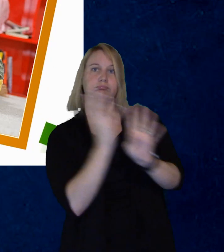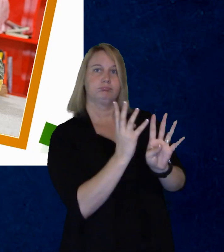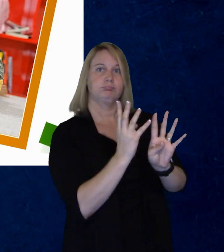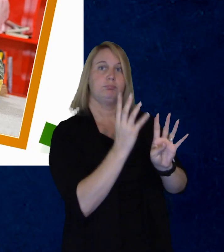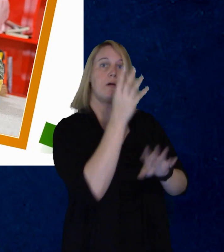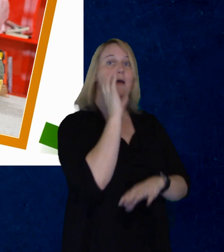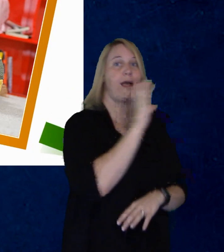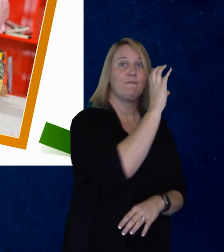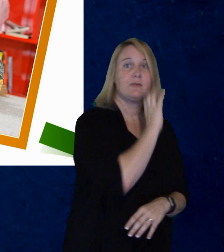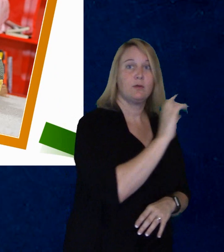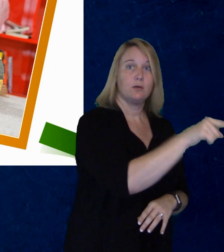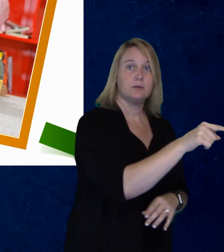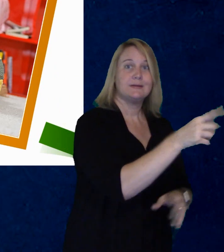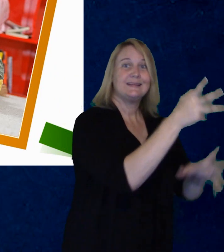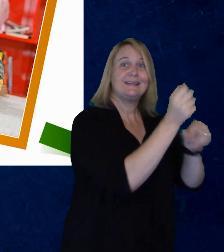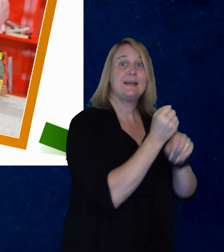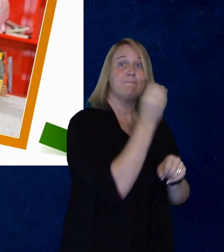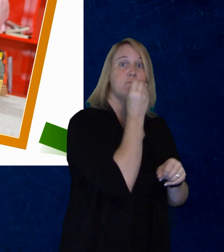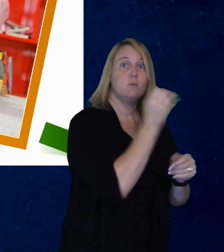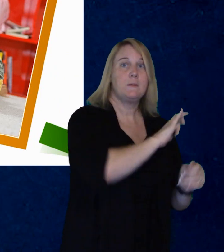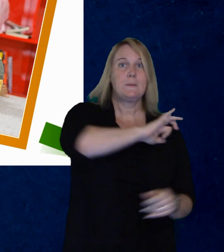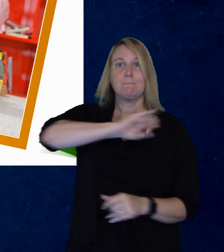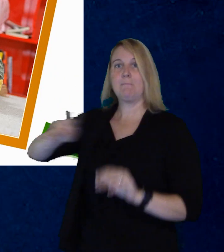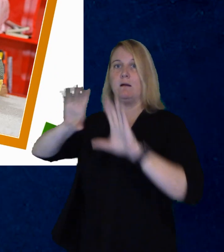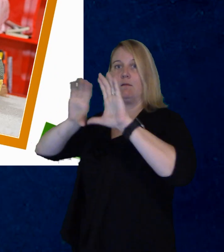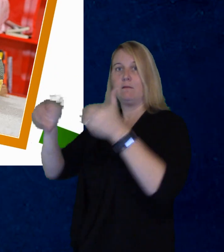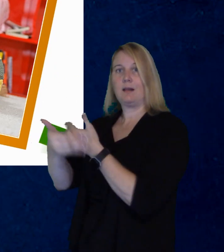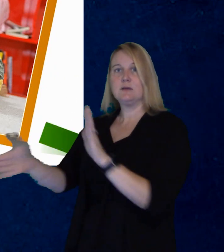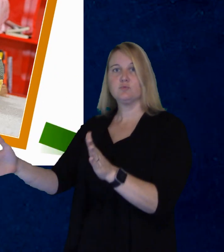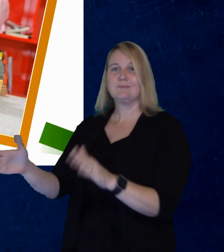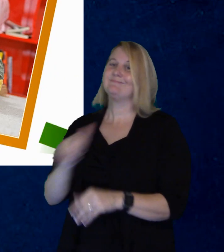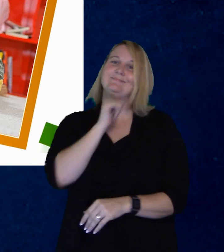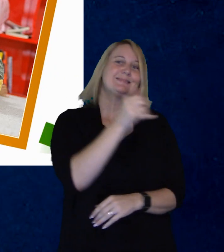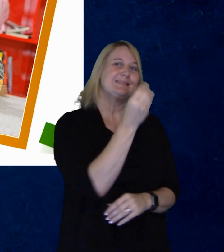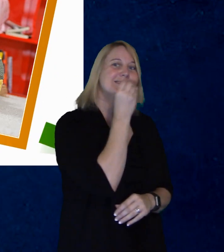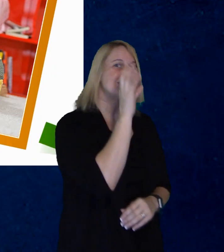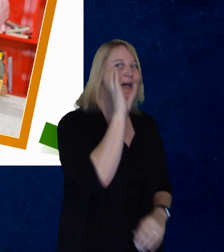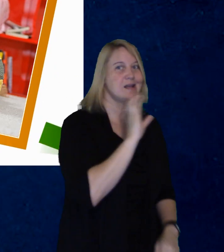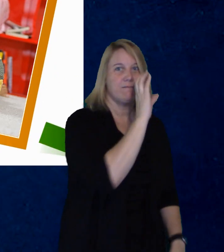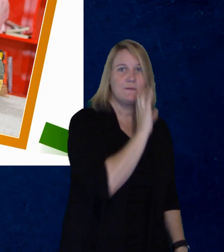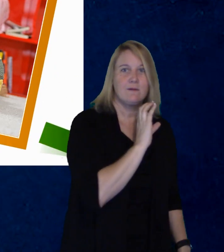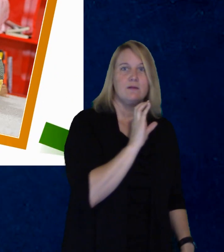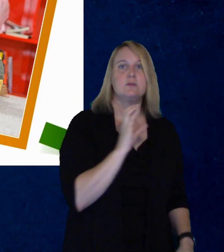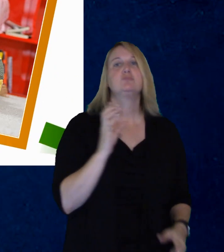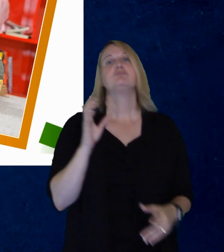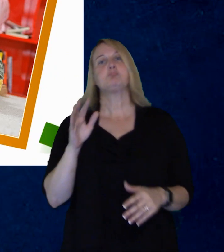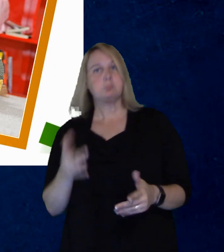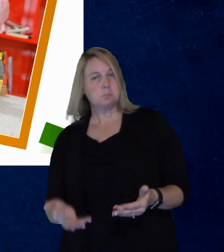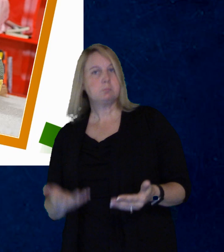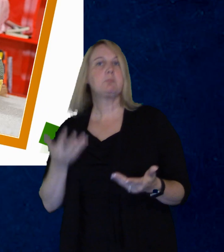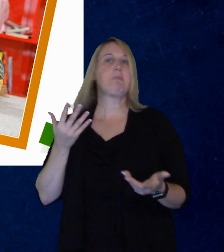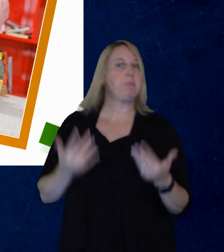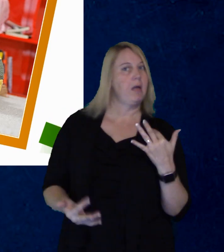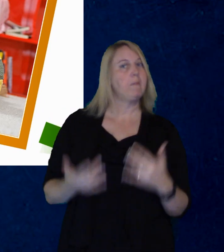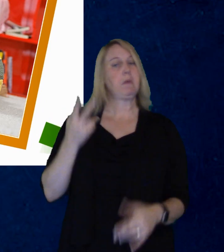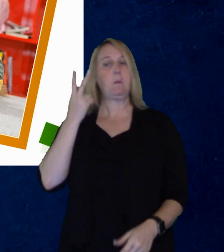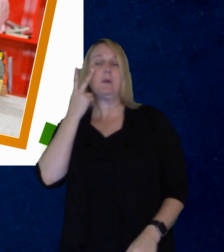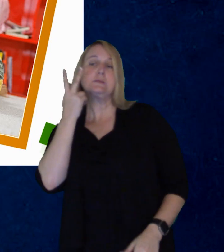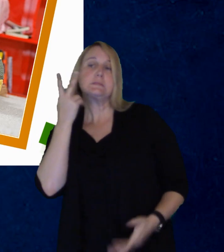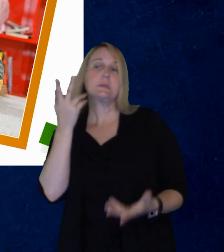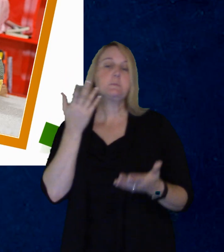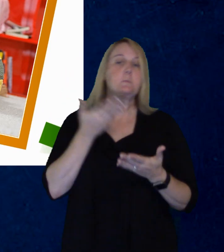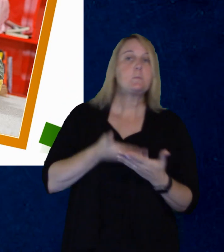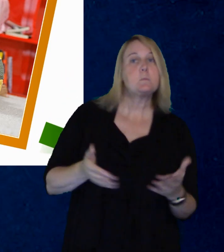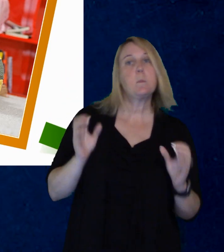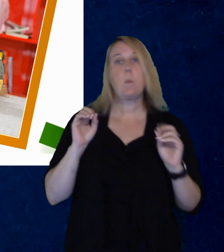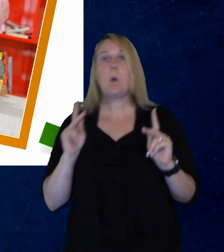in their classrooms, not the cafeteria. However, as time goes on, if we see that things are okay,